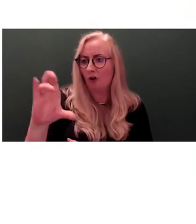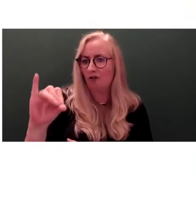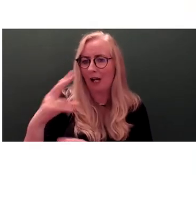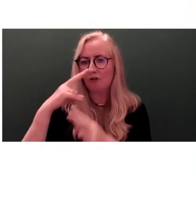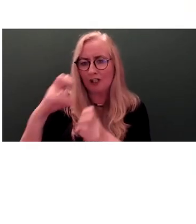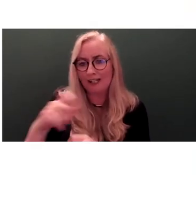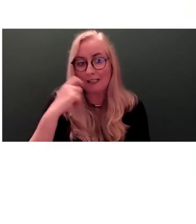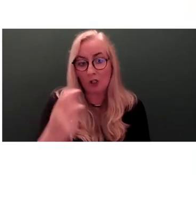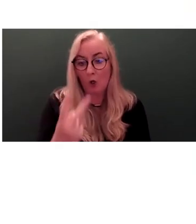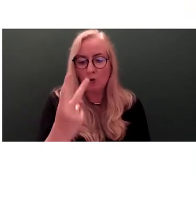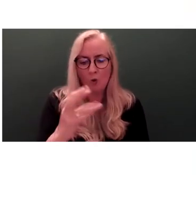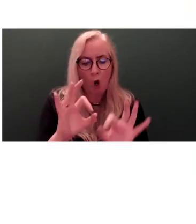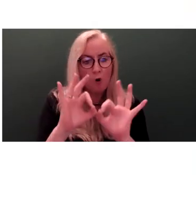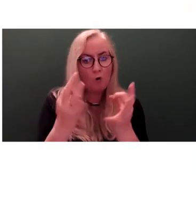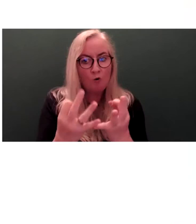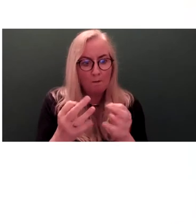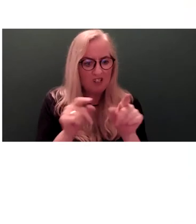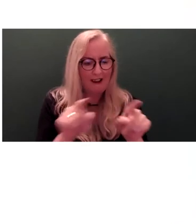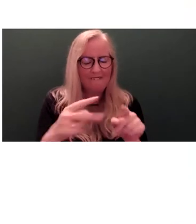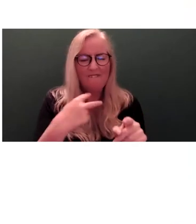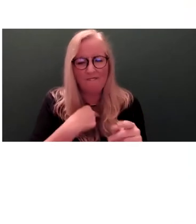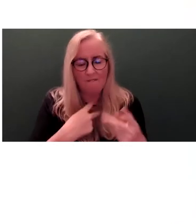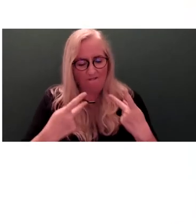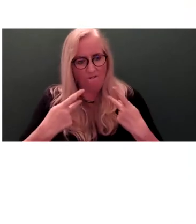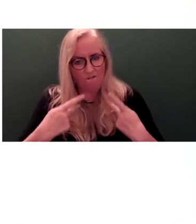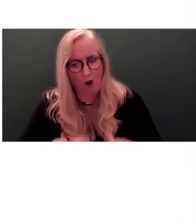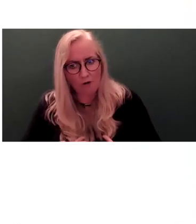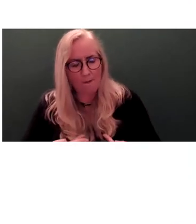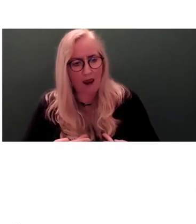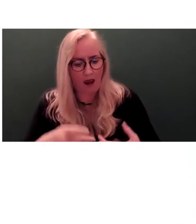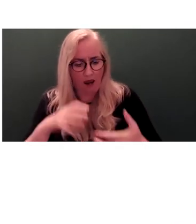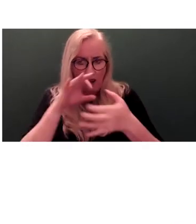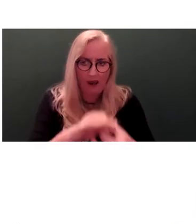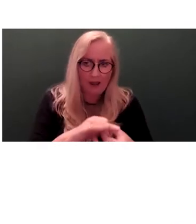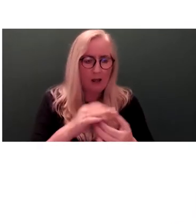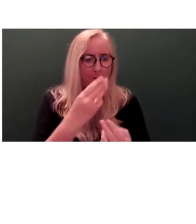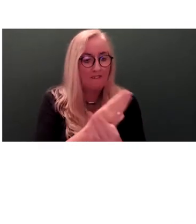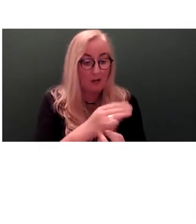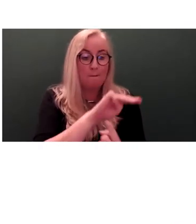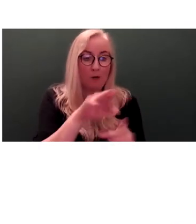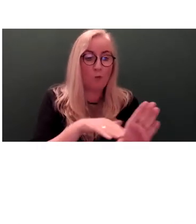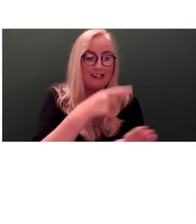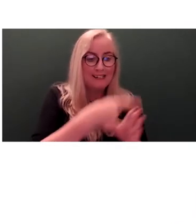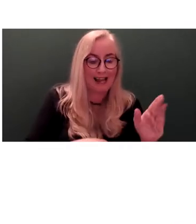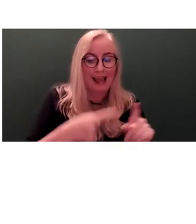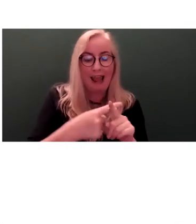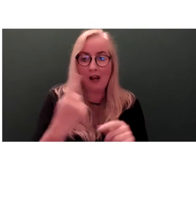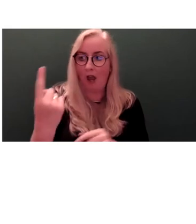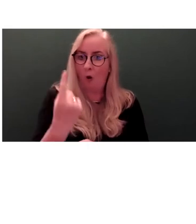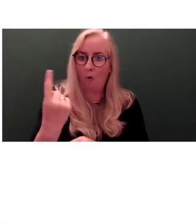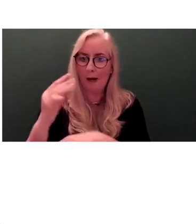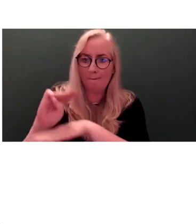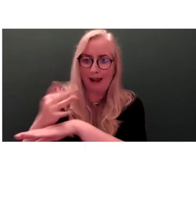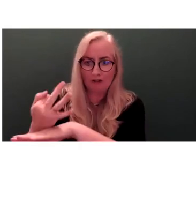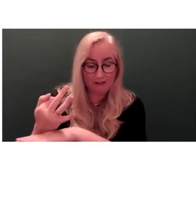the two groups that are really, really sort of vulnerable to remaining stuck in poverty are people with disabilities and lone parents. Okay,